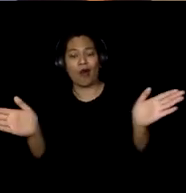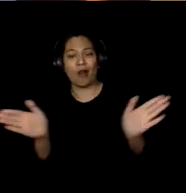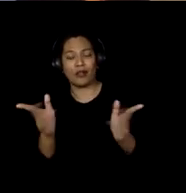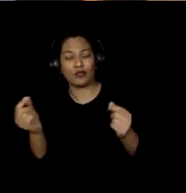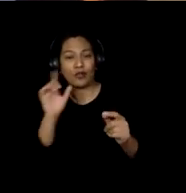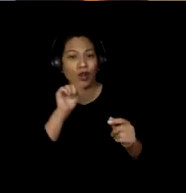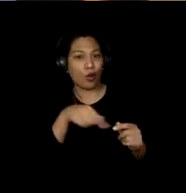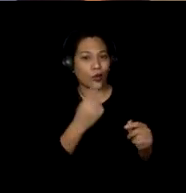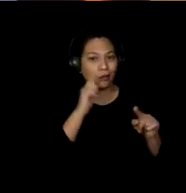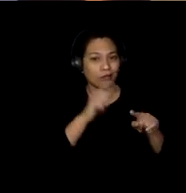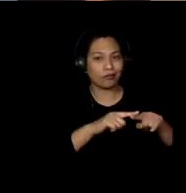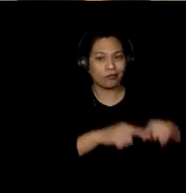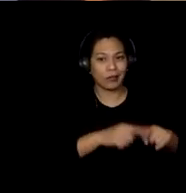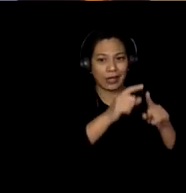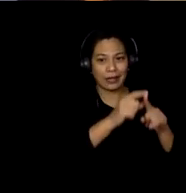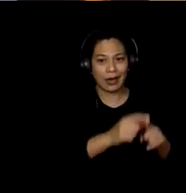typing.